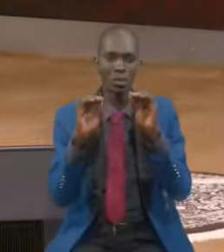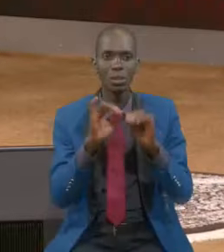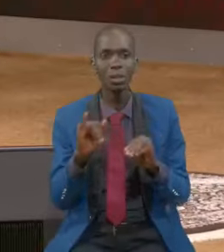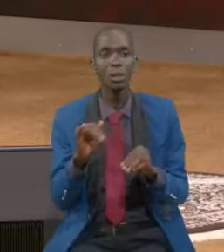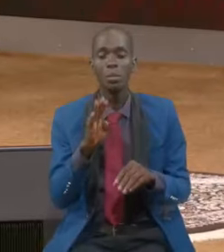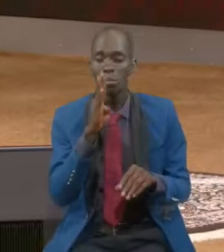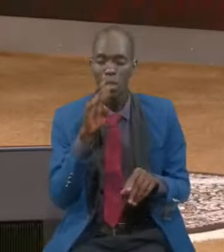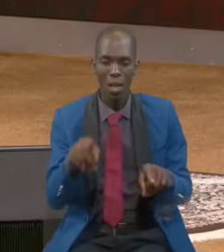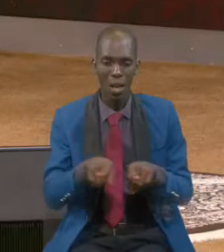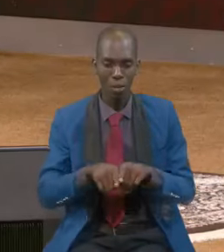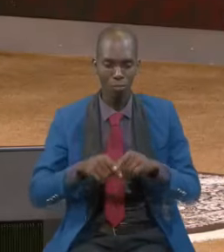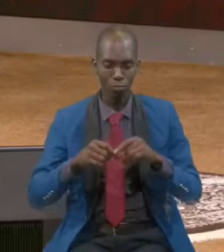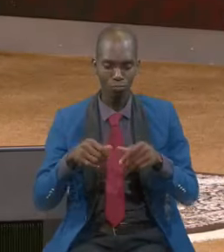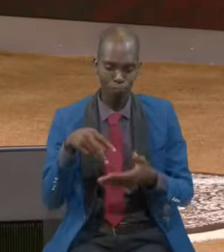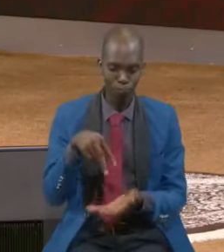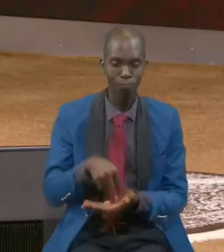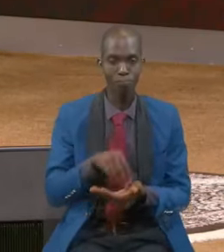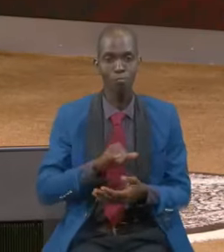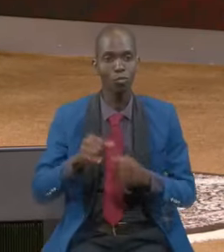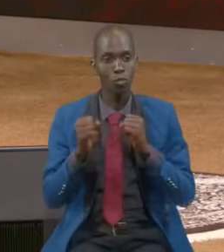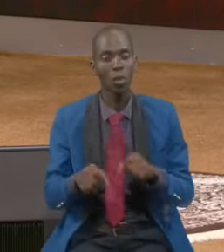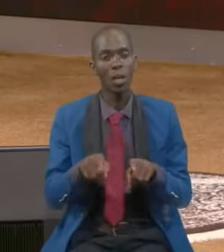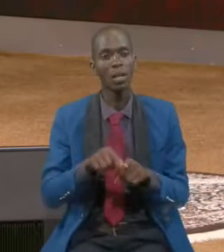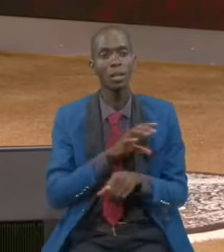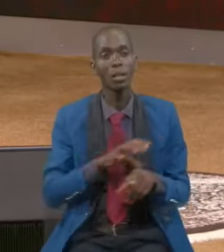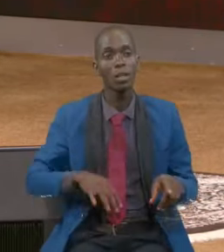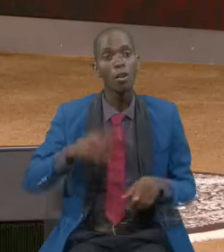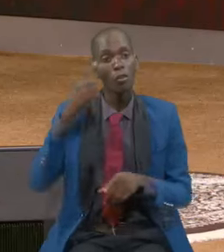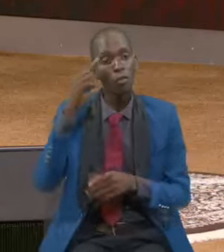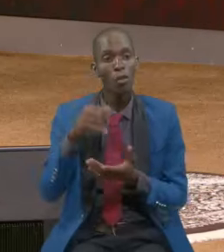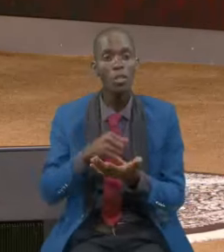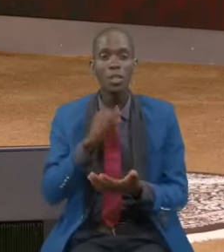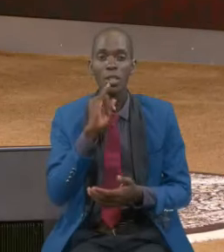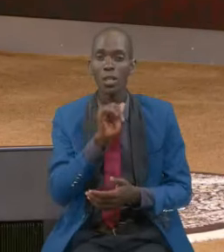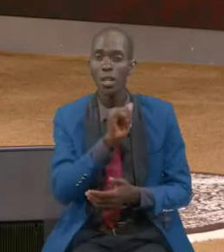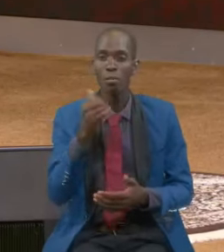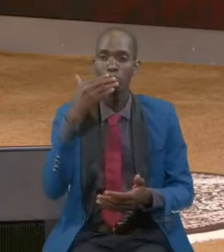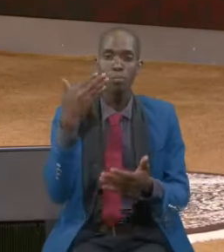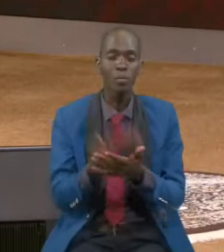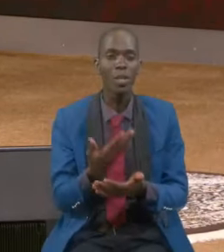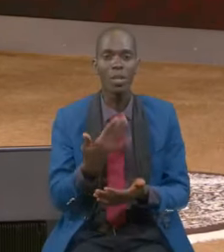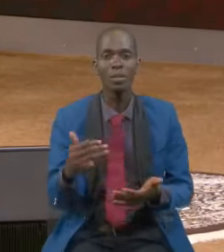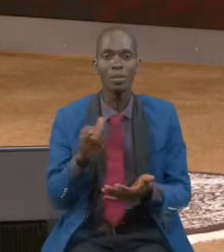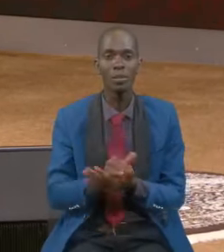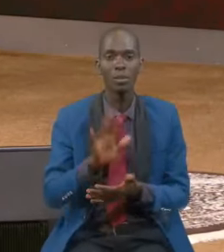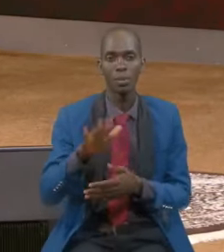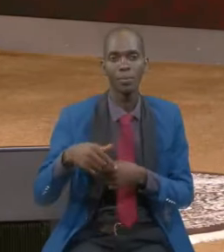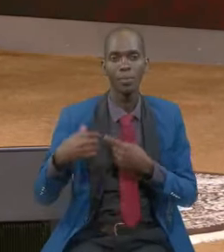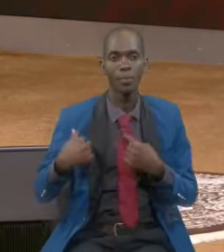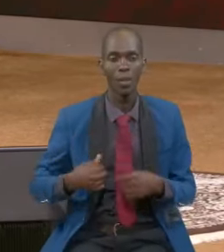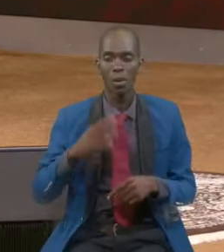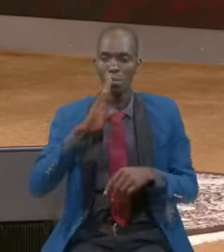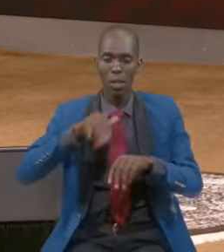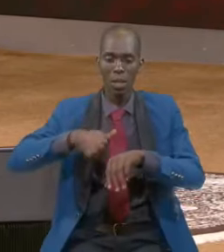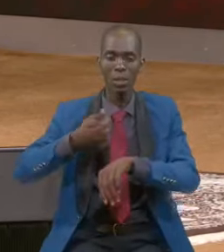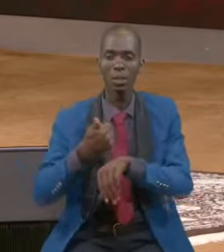as Christ. For it is a good thing that the heart be established with grace,